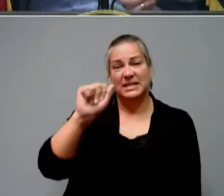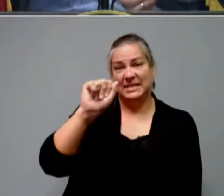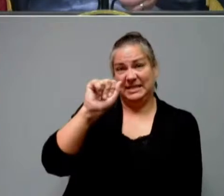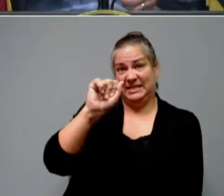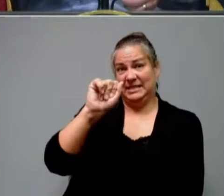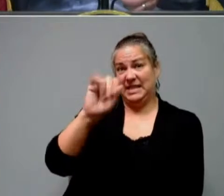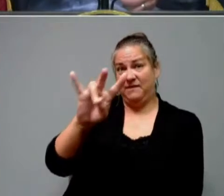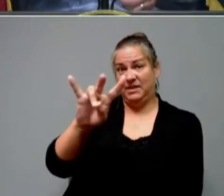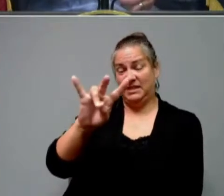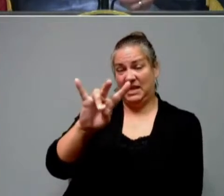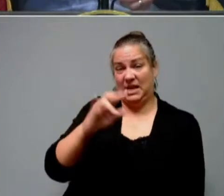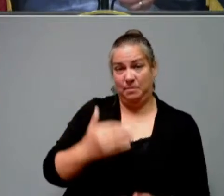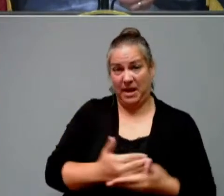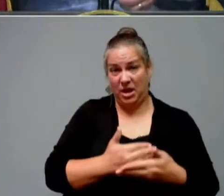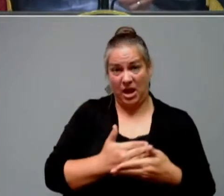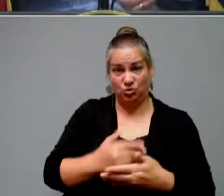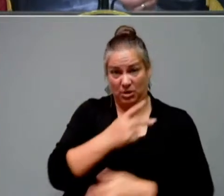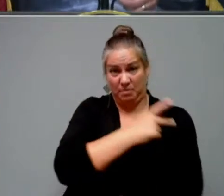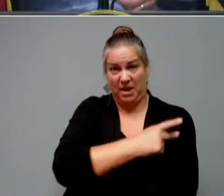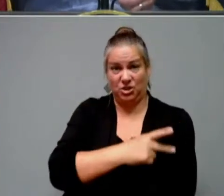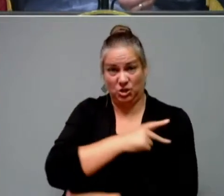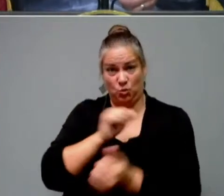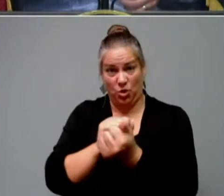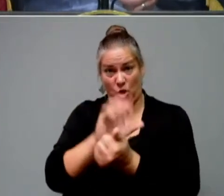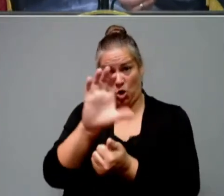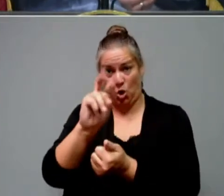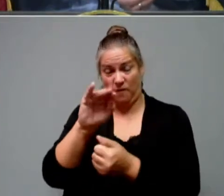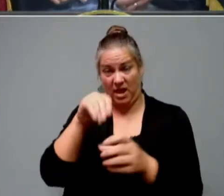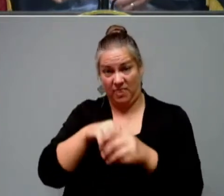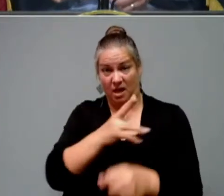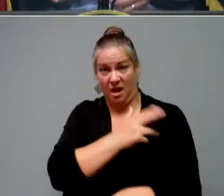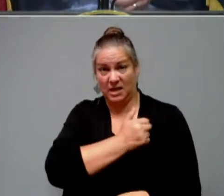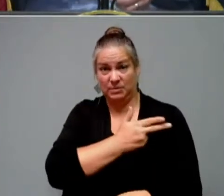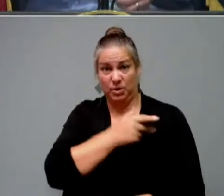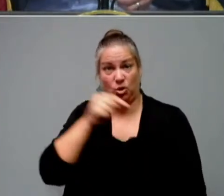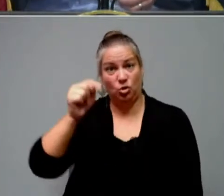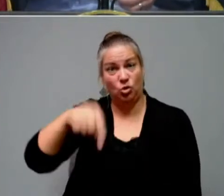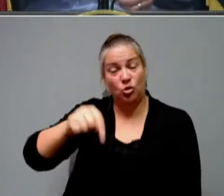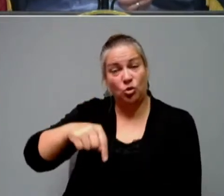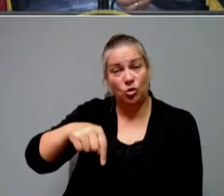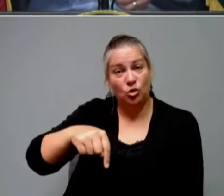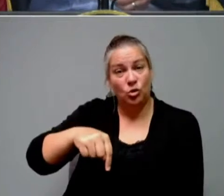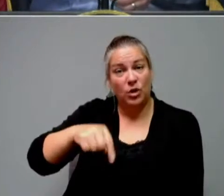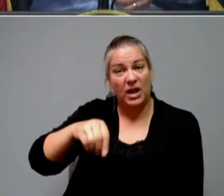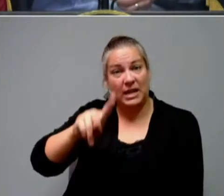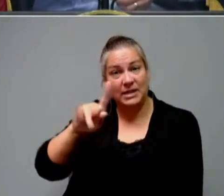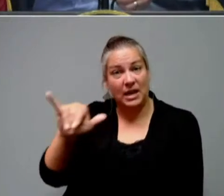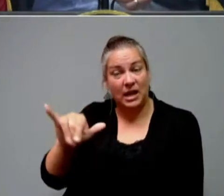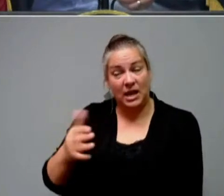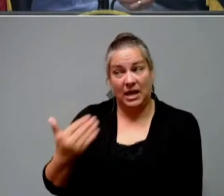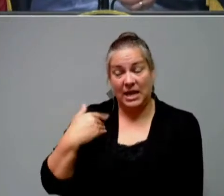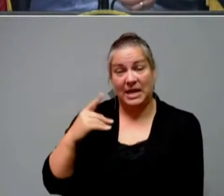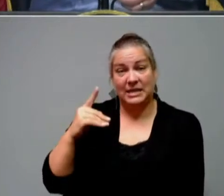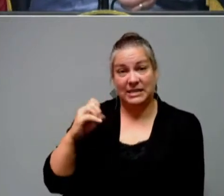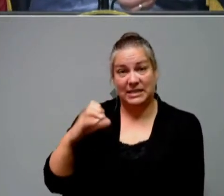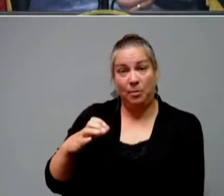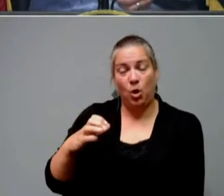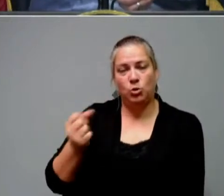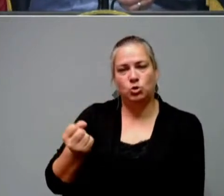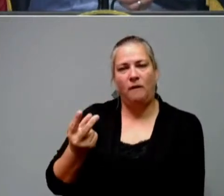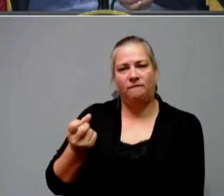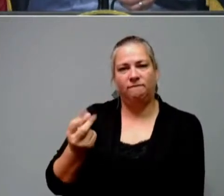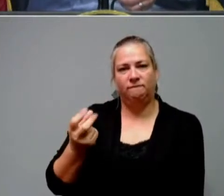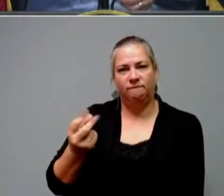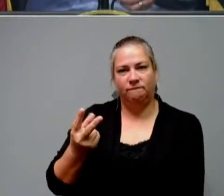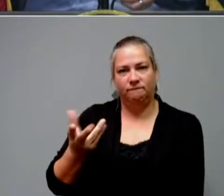hospital in Kentucky with COVID is an all-time high. It was 12 at its prior record in December. So 17 pediatric people